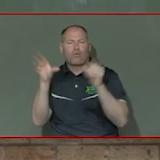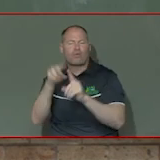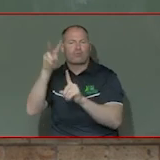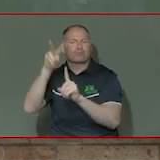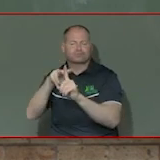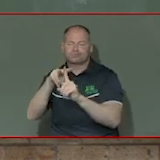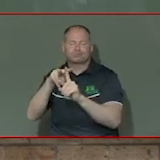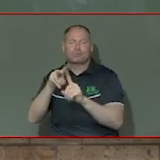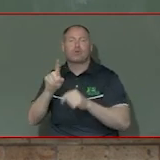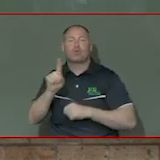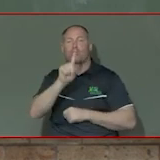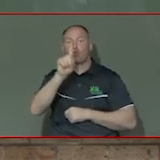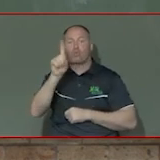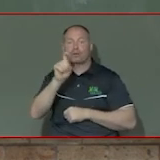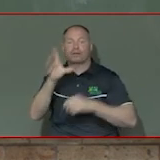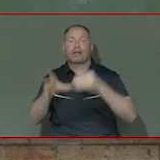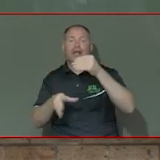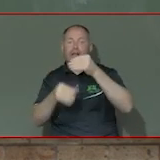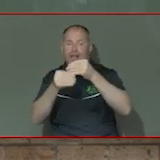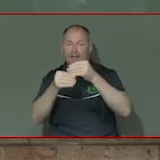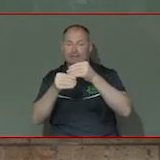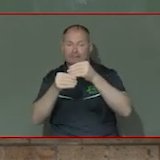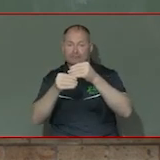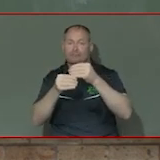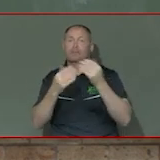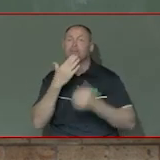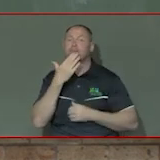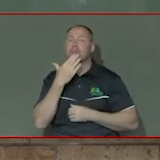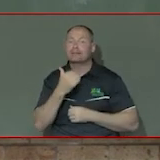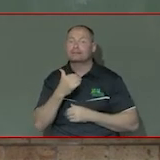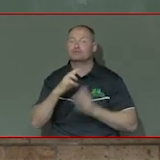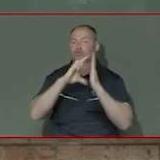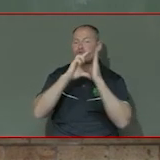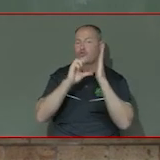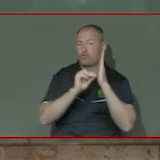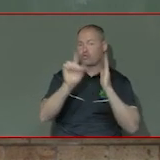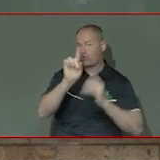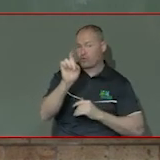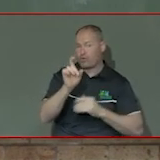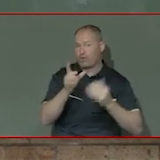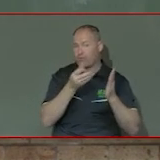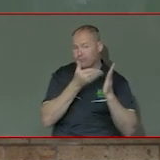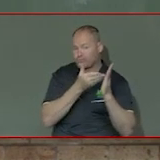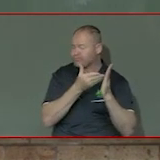added a question. I want you to copy this question as well. It's not in your notes.